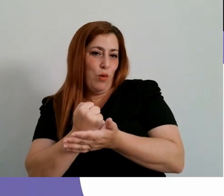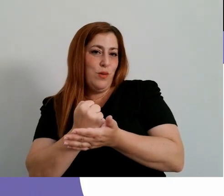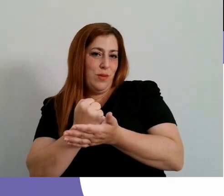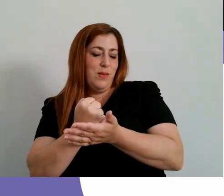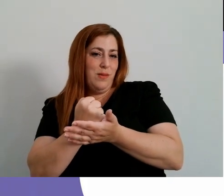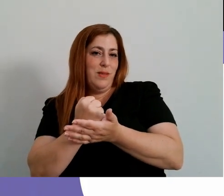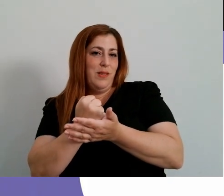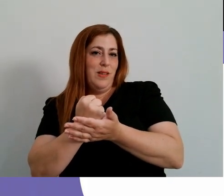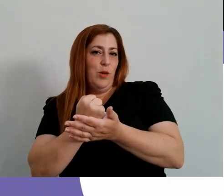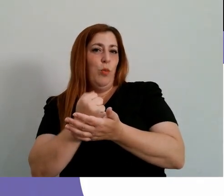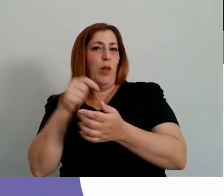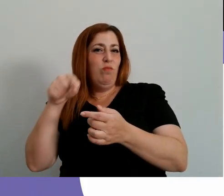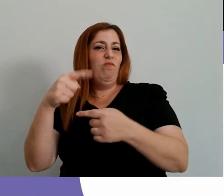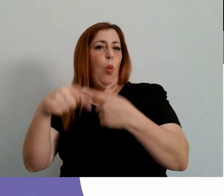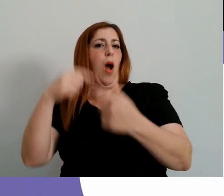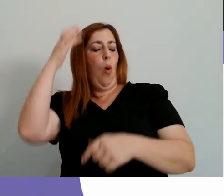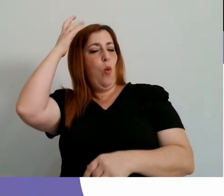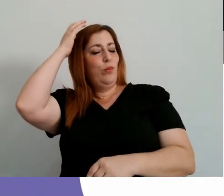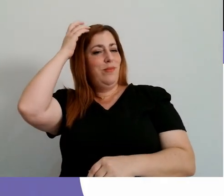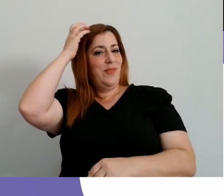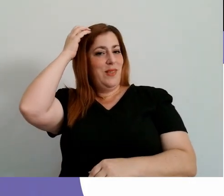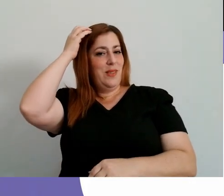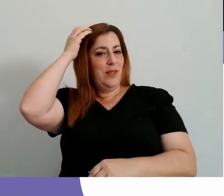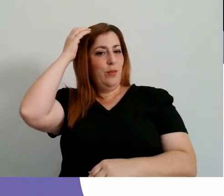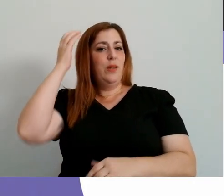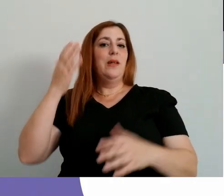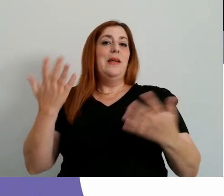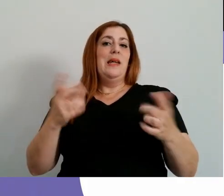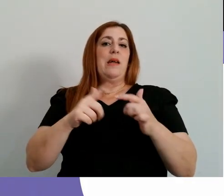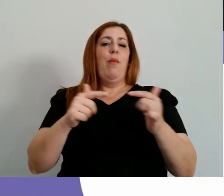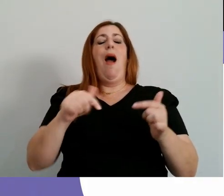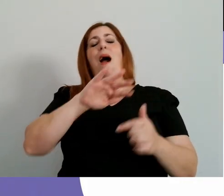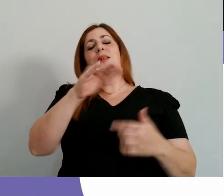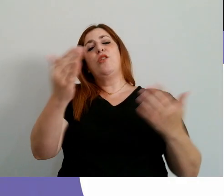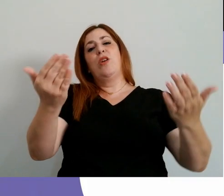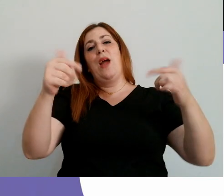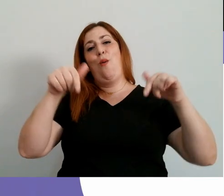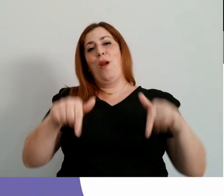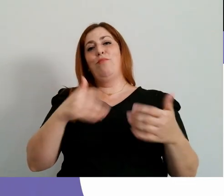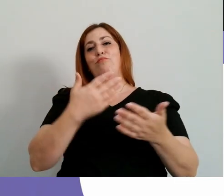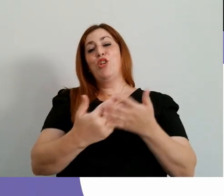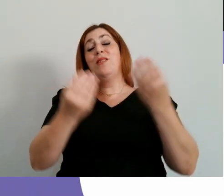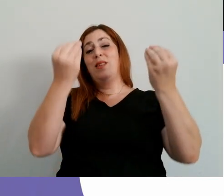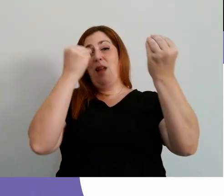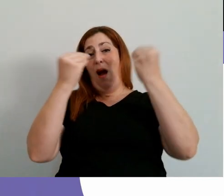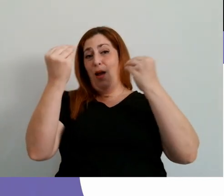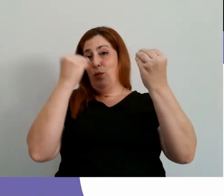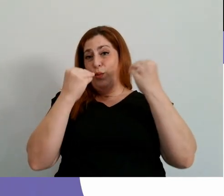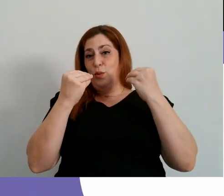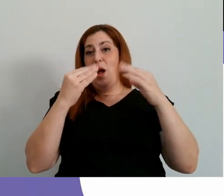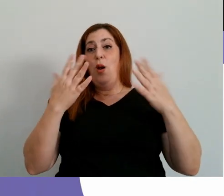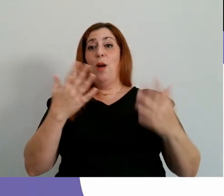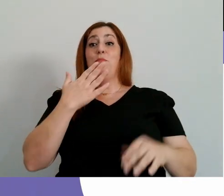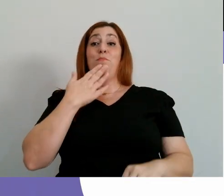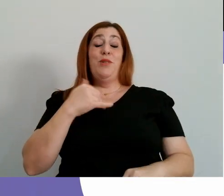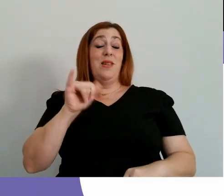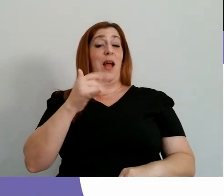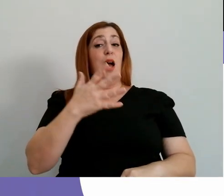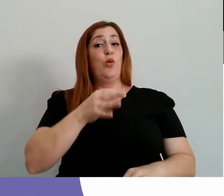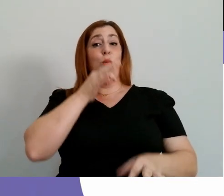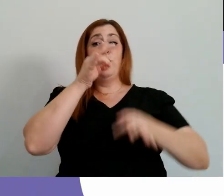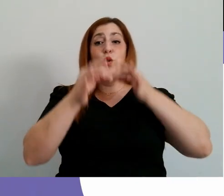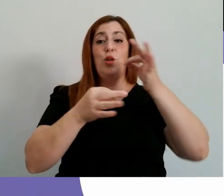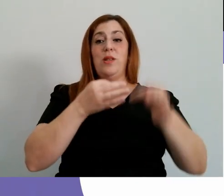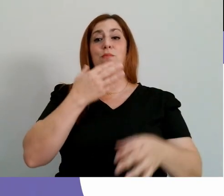are fighting for as the autistic community, but we're here to learn and we're here to challenge. And again, if anyone has